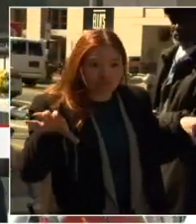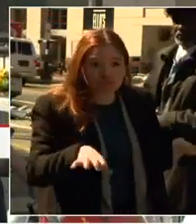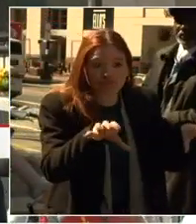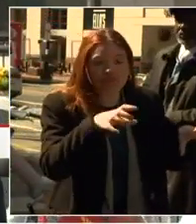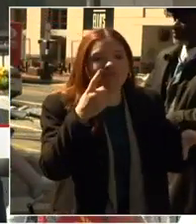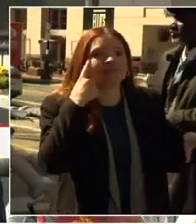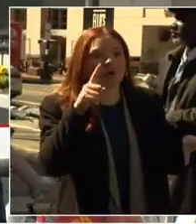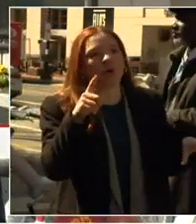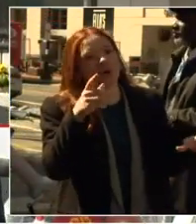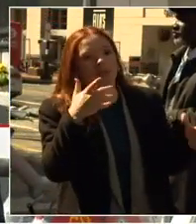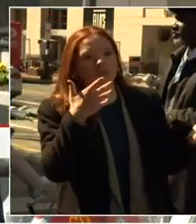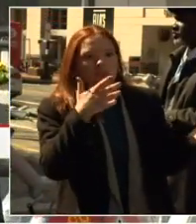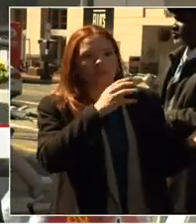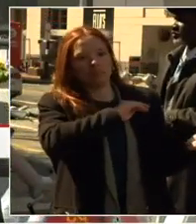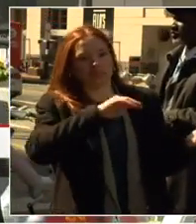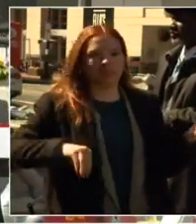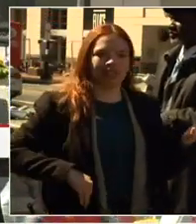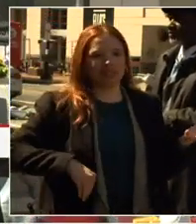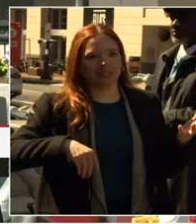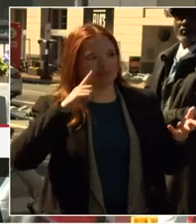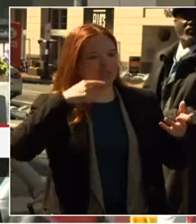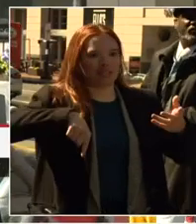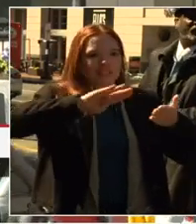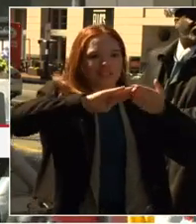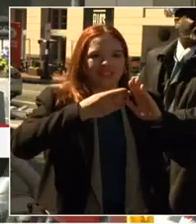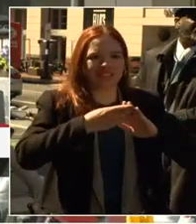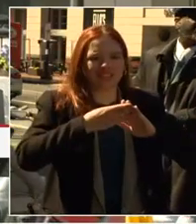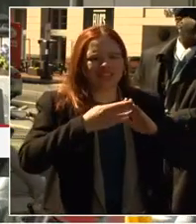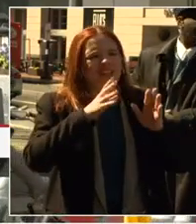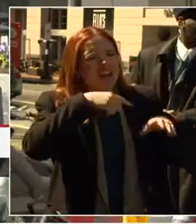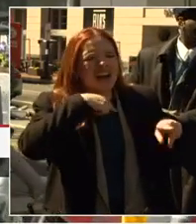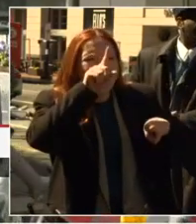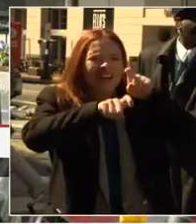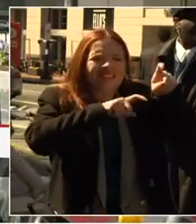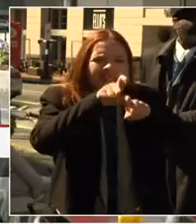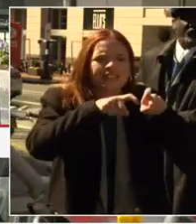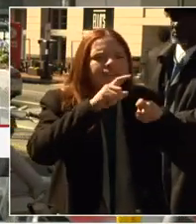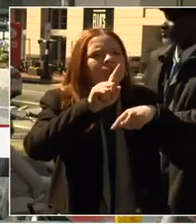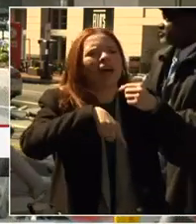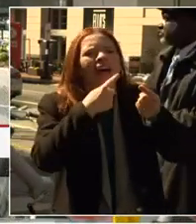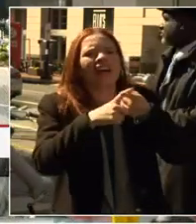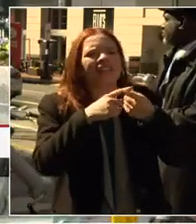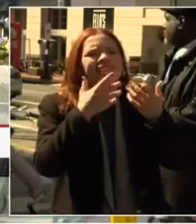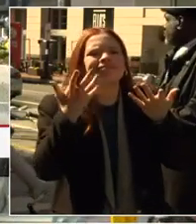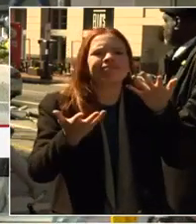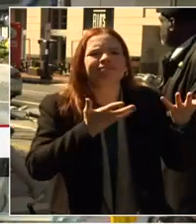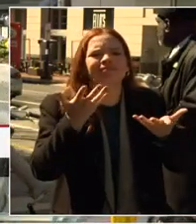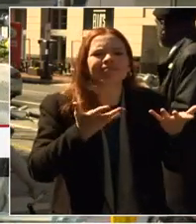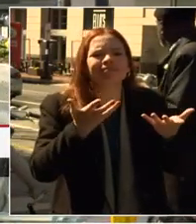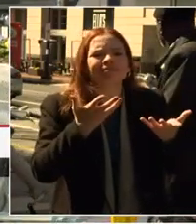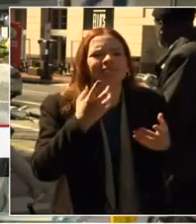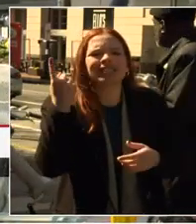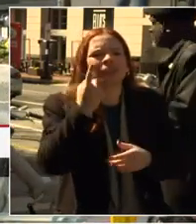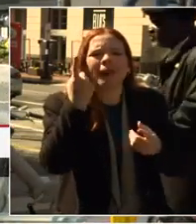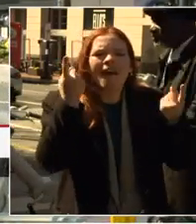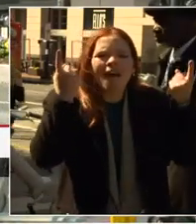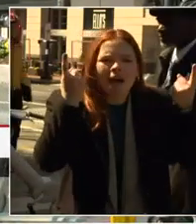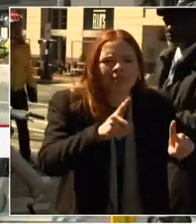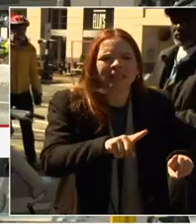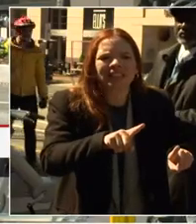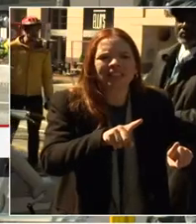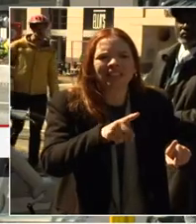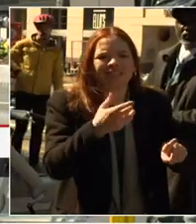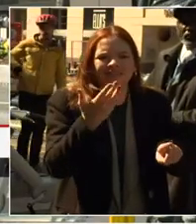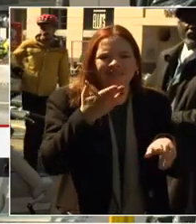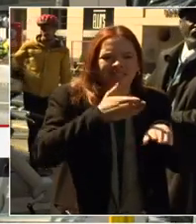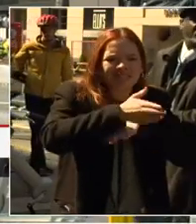there's been multiple times when I've been here to ask you about an incident that's happened days after, and the response is that you don't know enough about the incident. And that